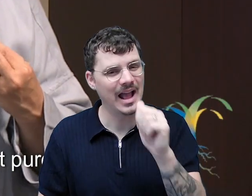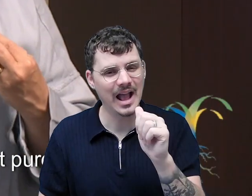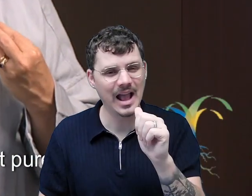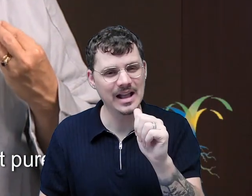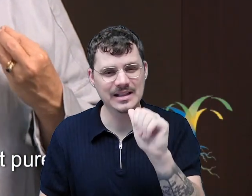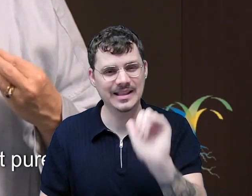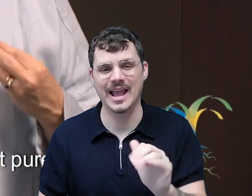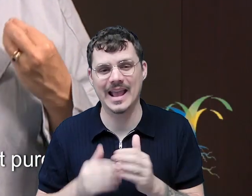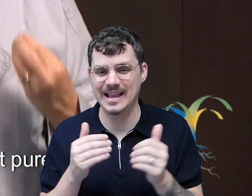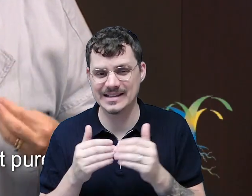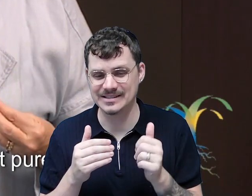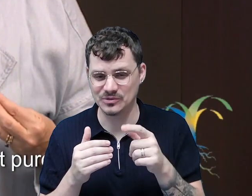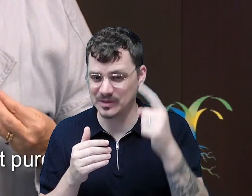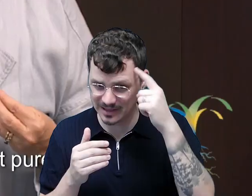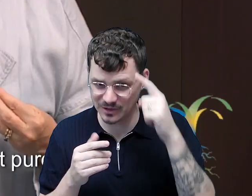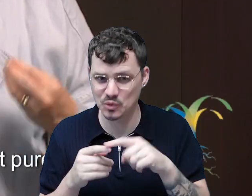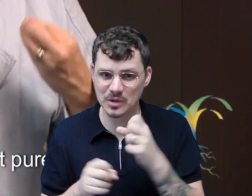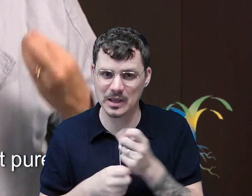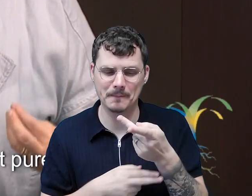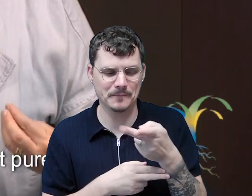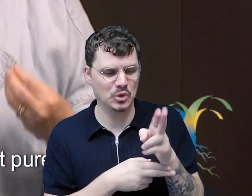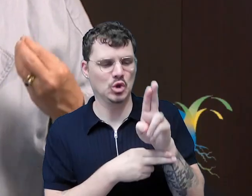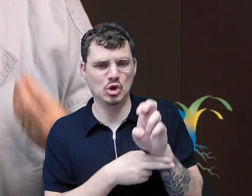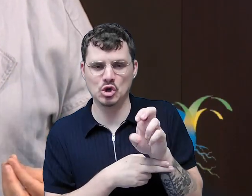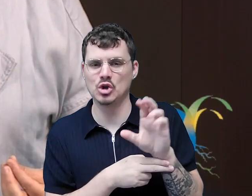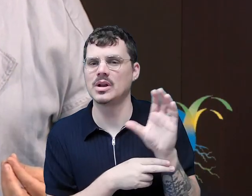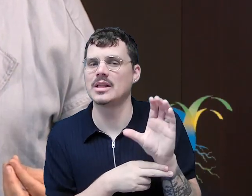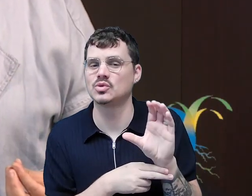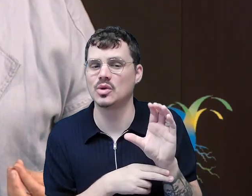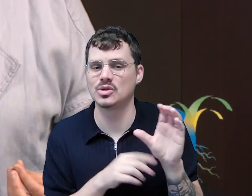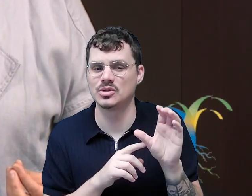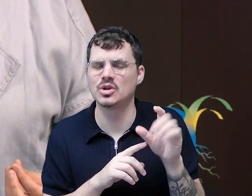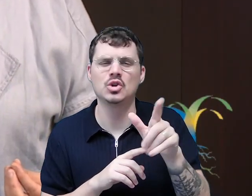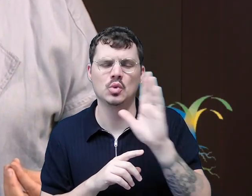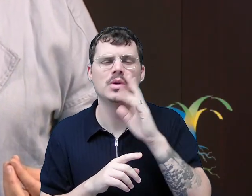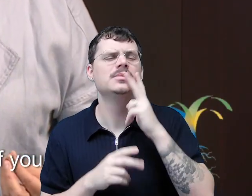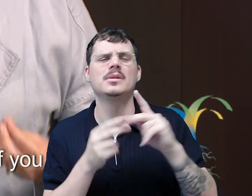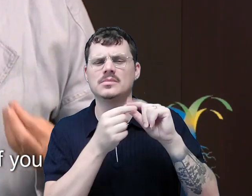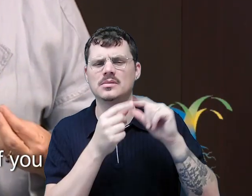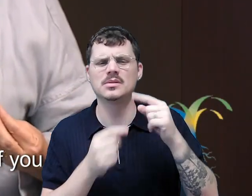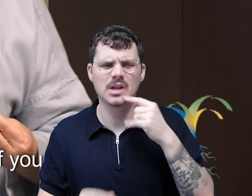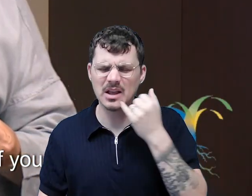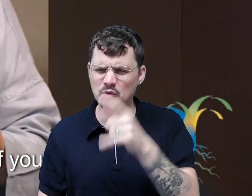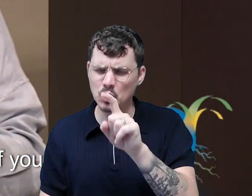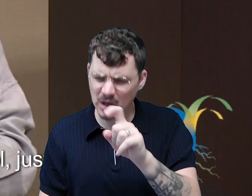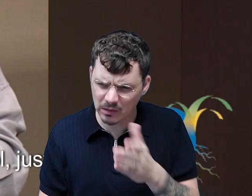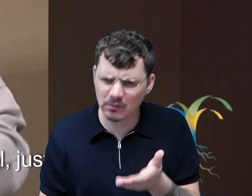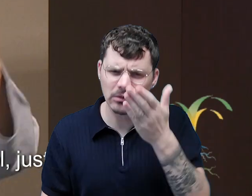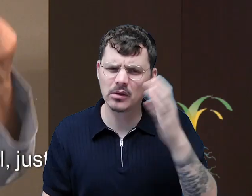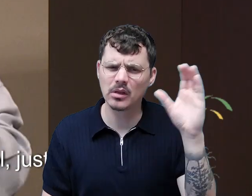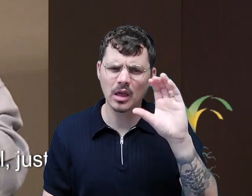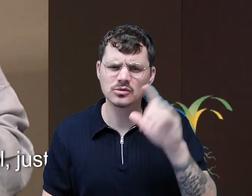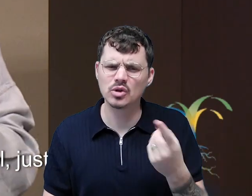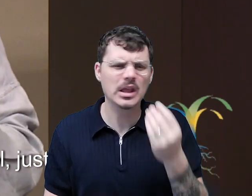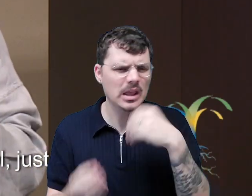It's not as easy as it sounds to get pure cholesterol. You'll hear people saying, well, if you need to bump